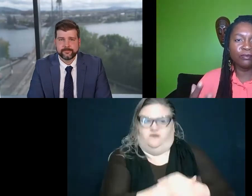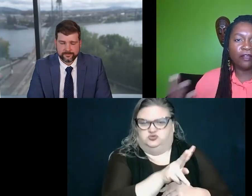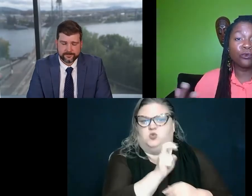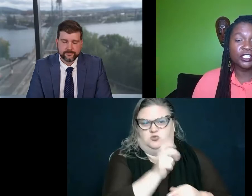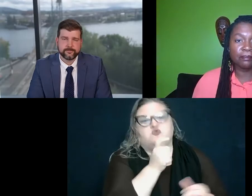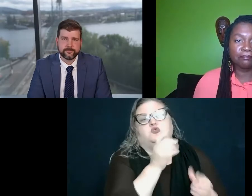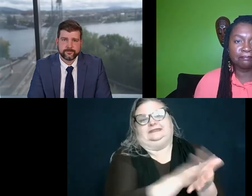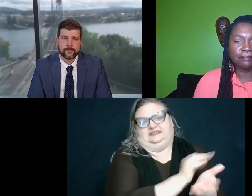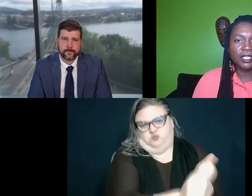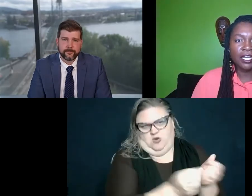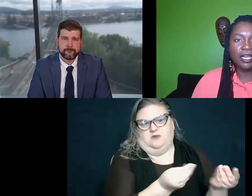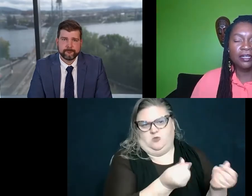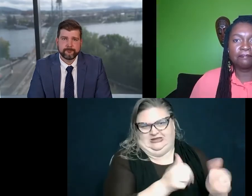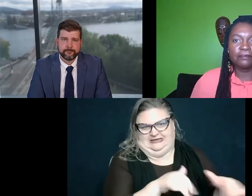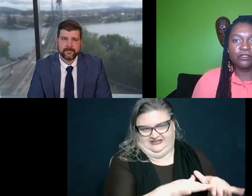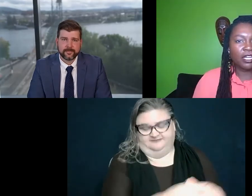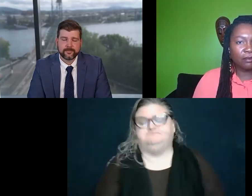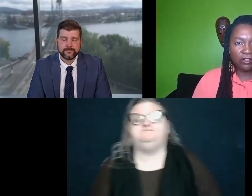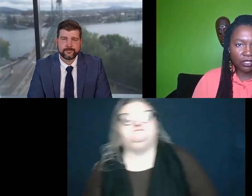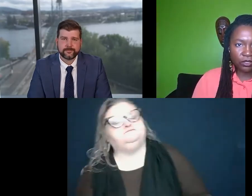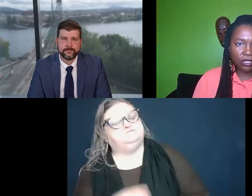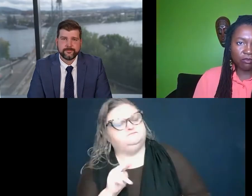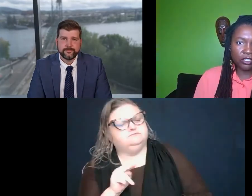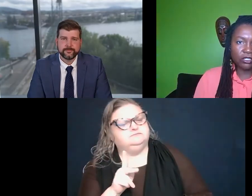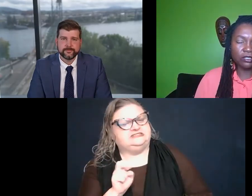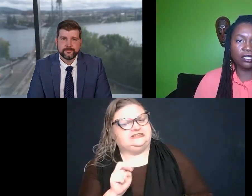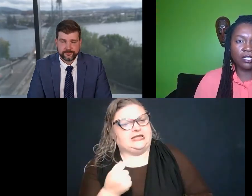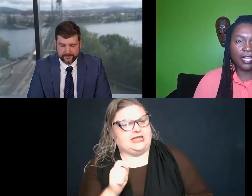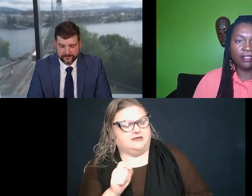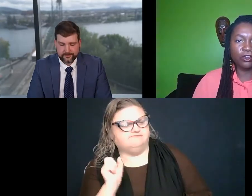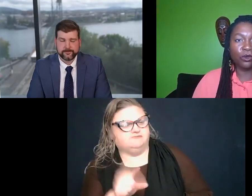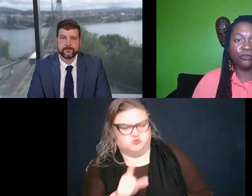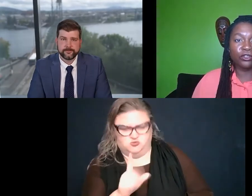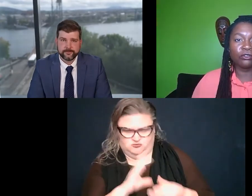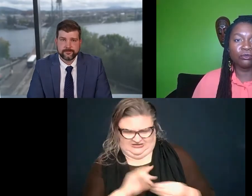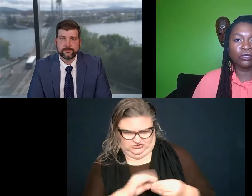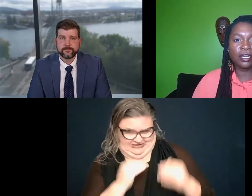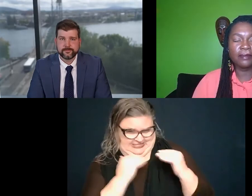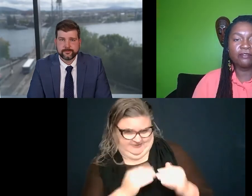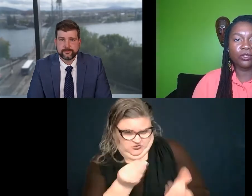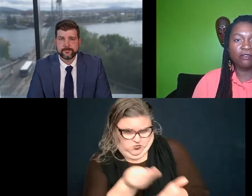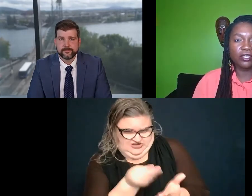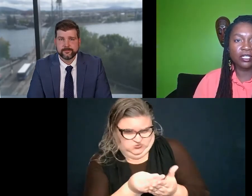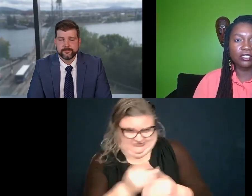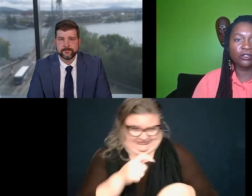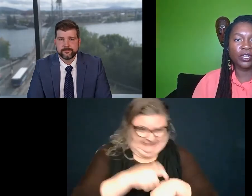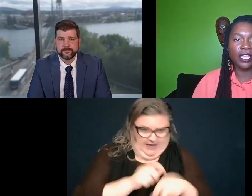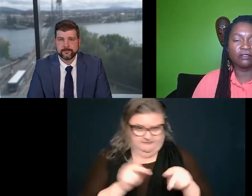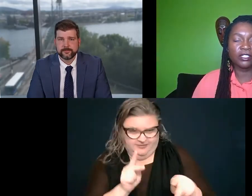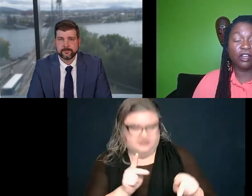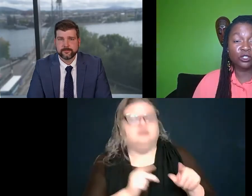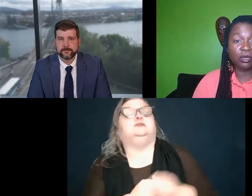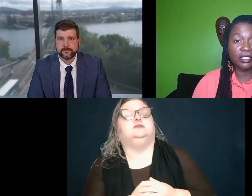and how you reach them. You've got limited resources that you've mentioned, and the goal for you and for your office